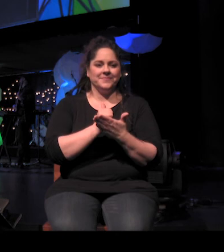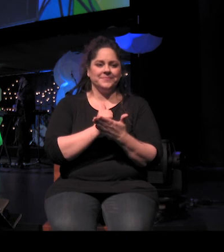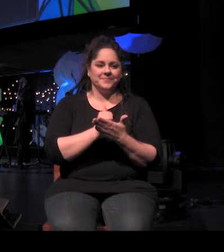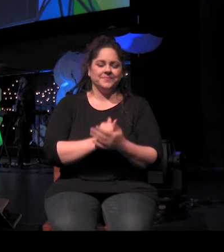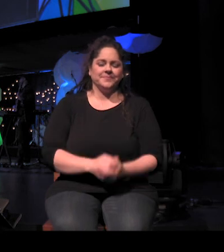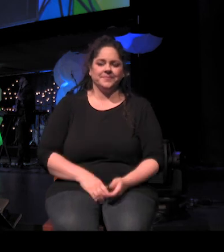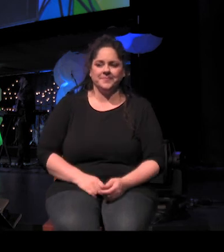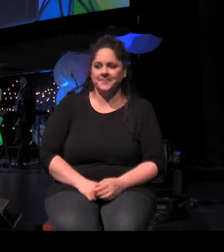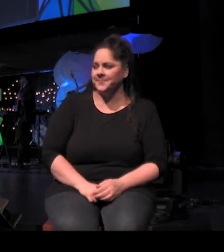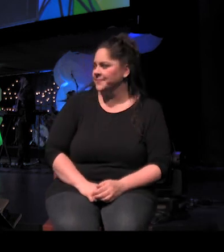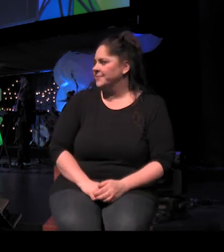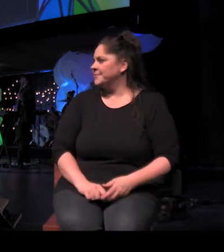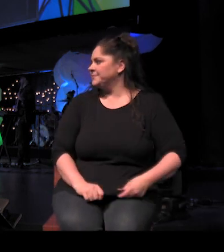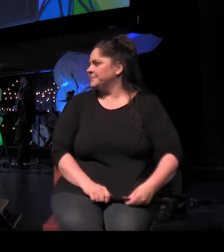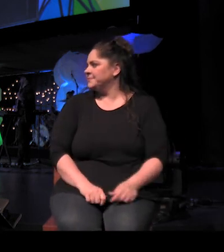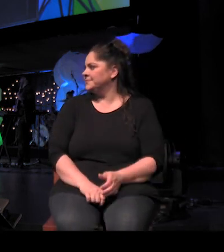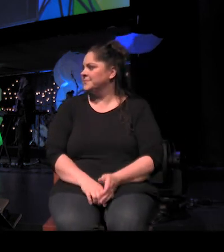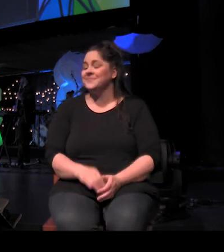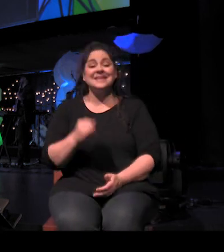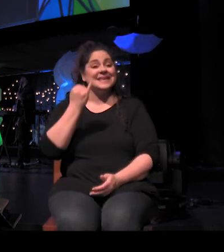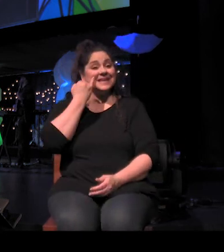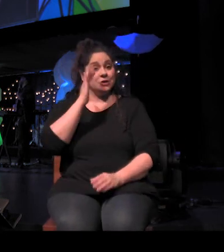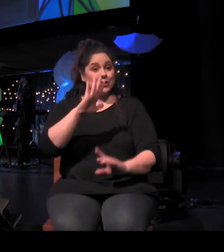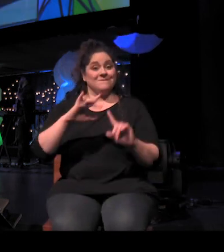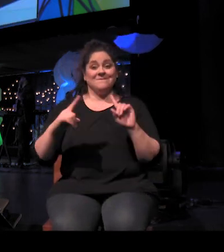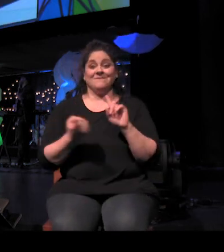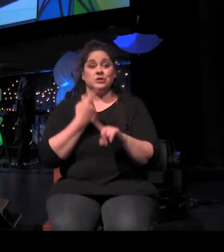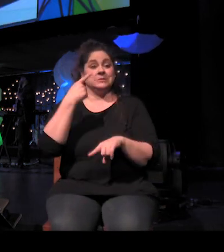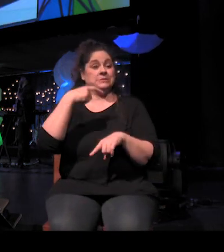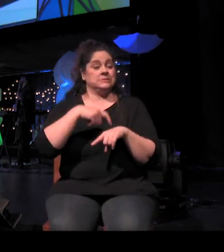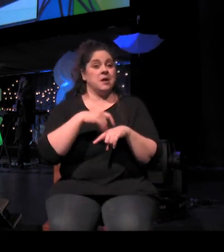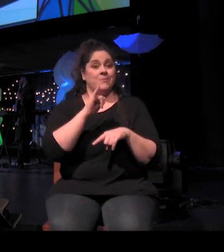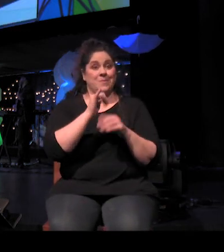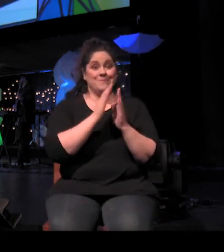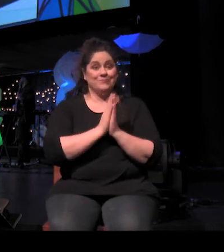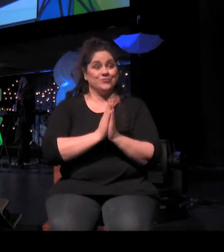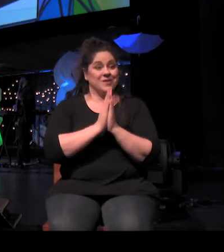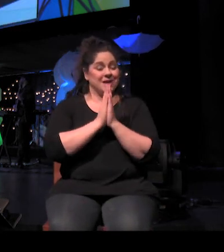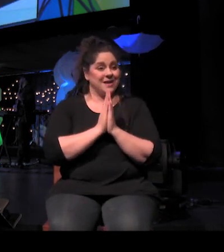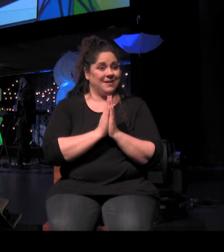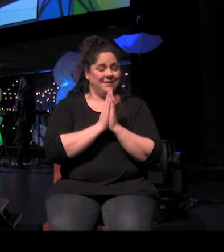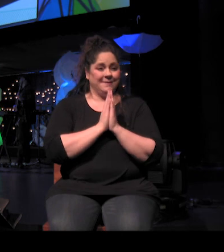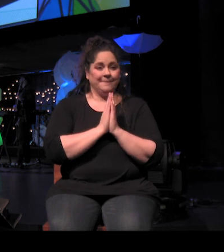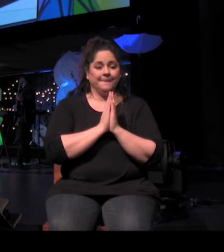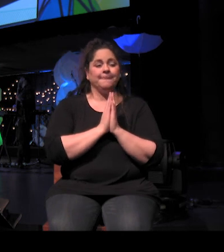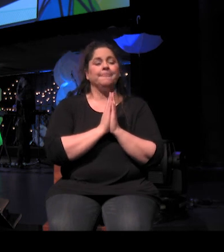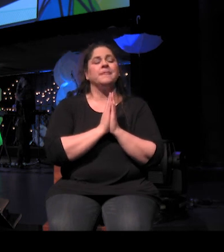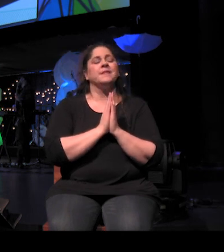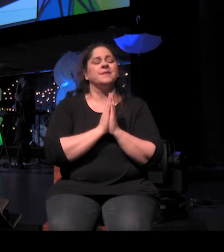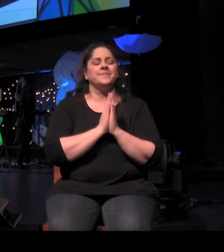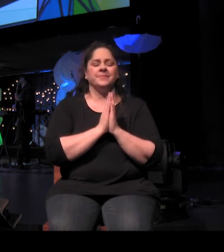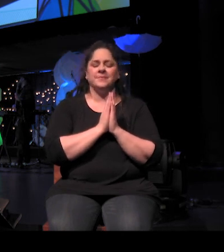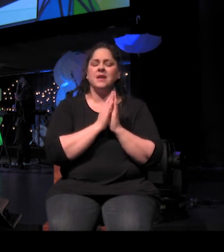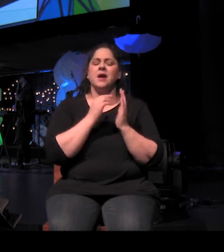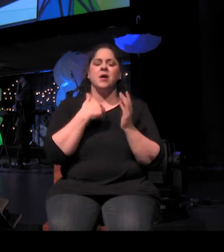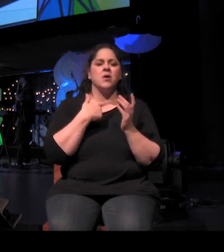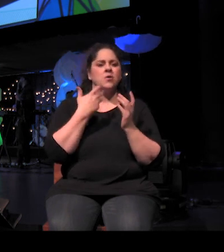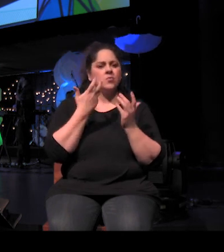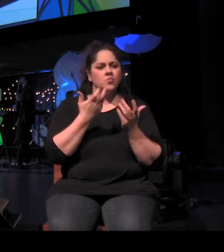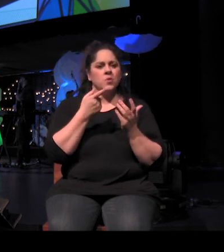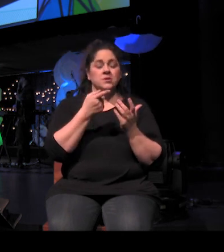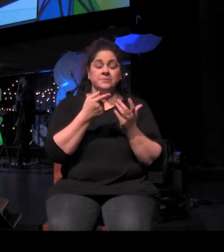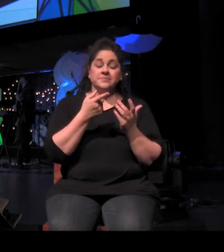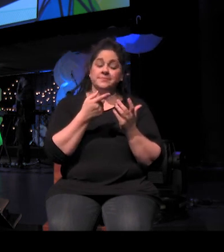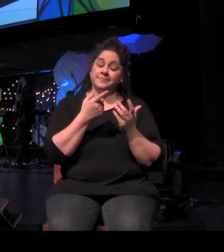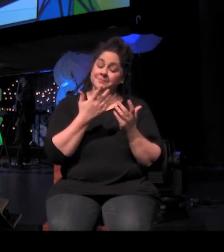up. If you prayed that prayer for the first time, or if you know you just, this was the moment to get your life right with God, I want to invite you to do something